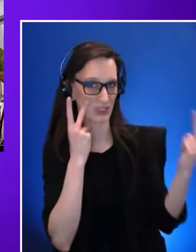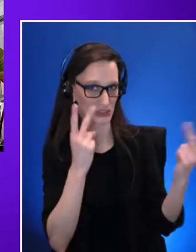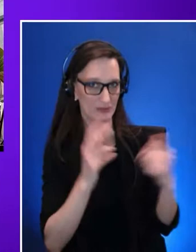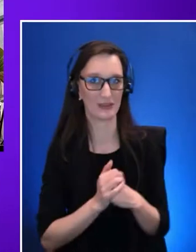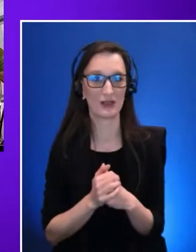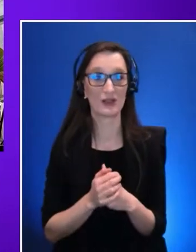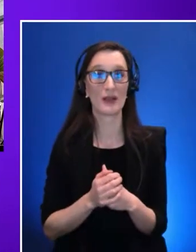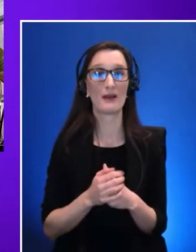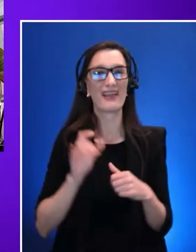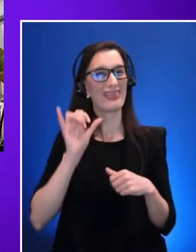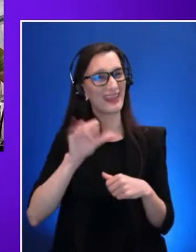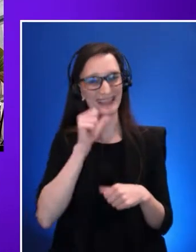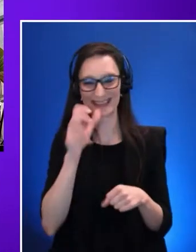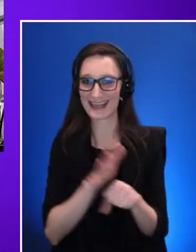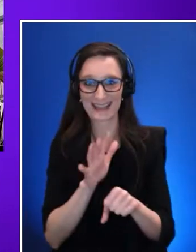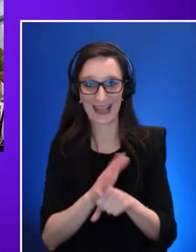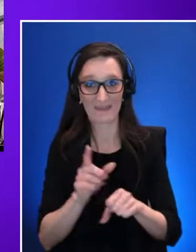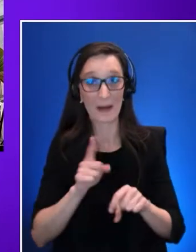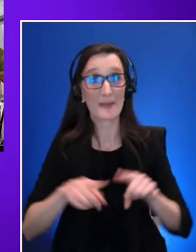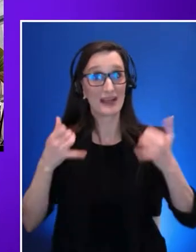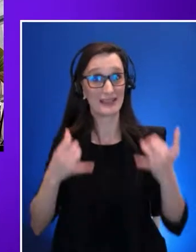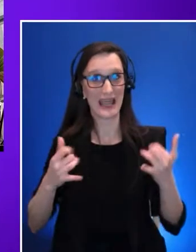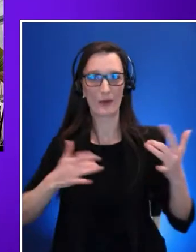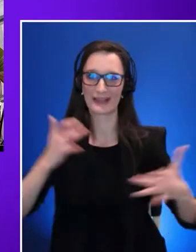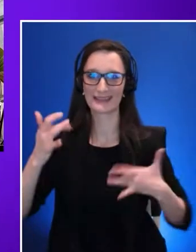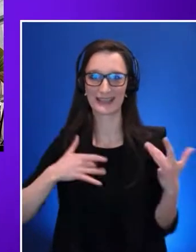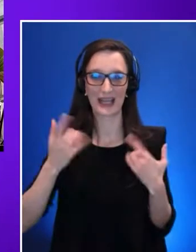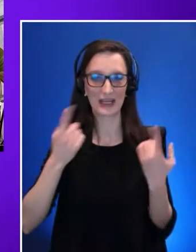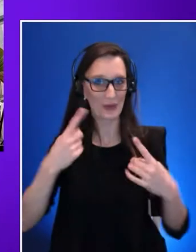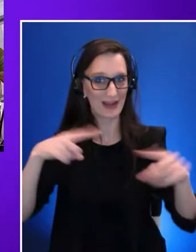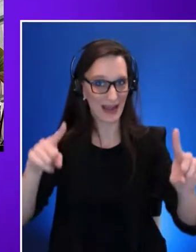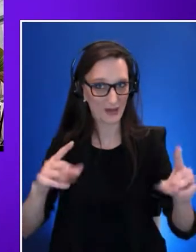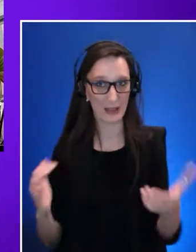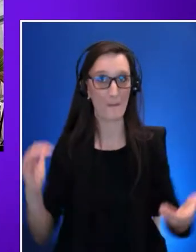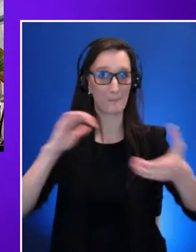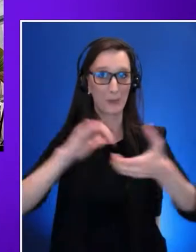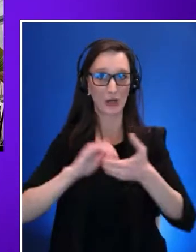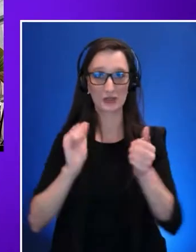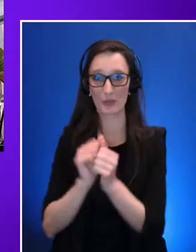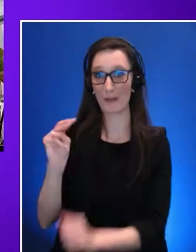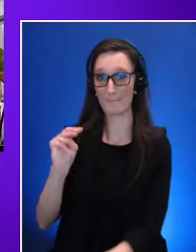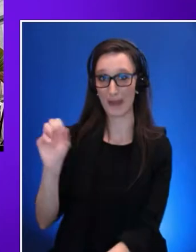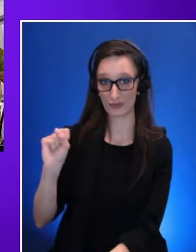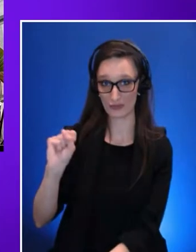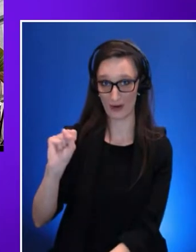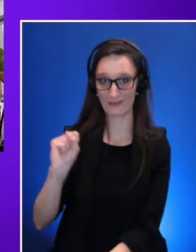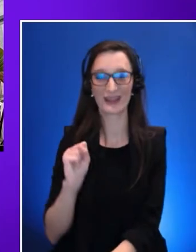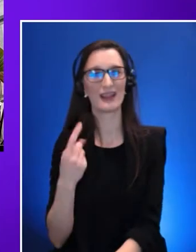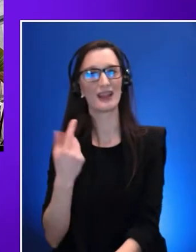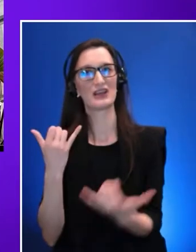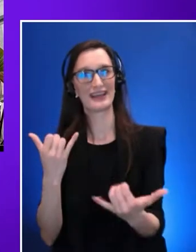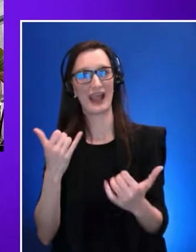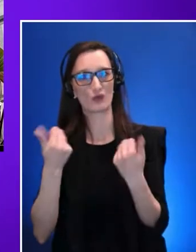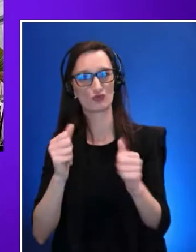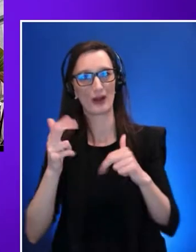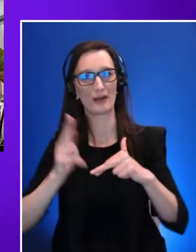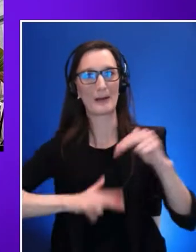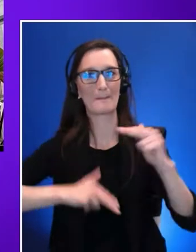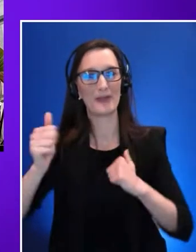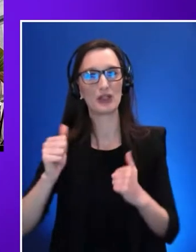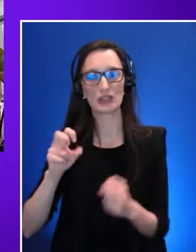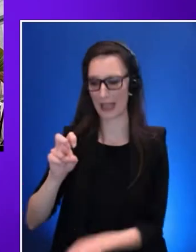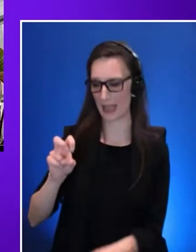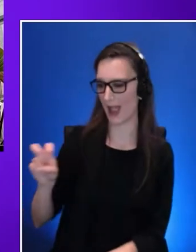to announce in partnership with Microsoft that we are trying to build navigational tools and